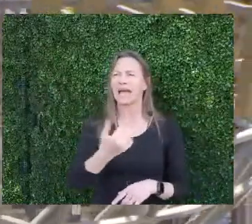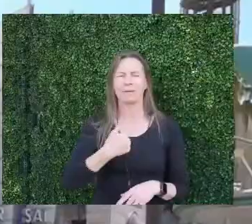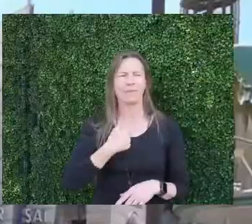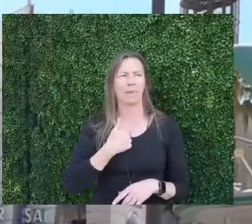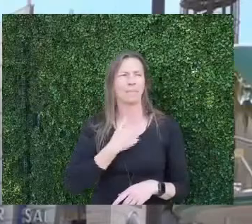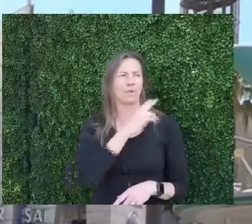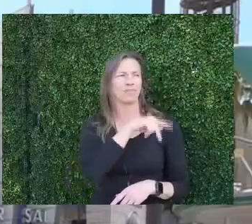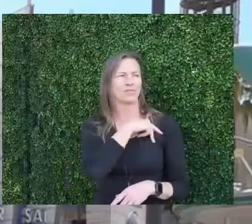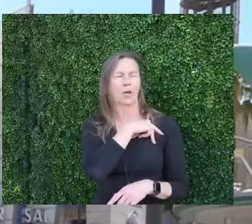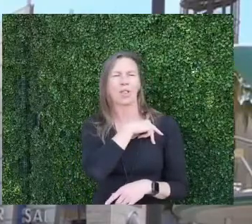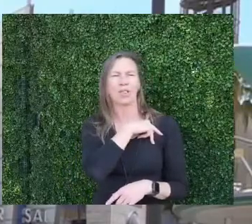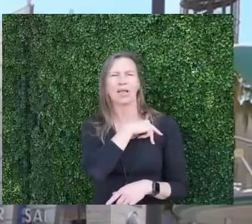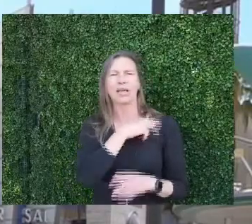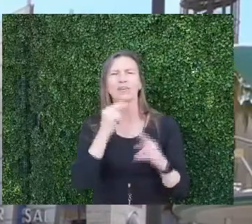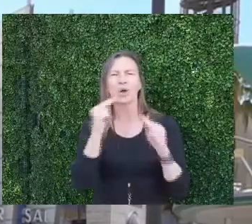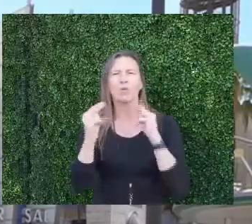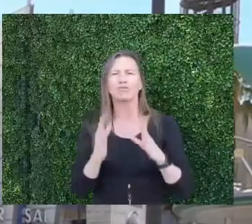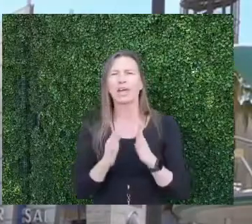Optimus.